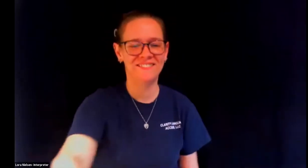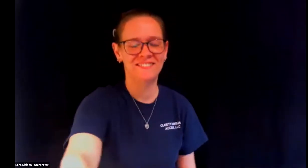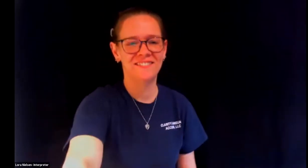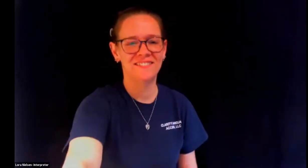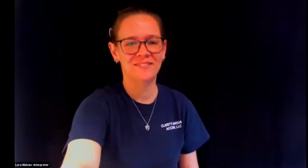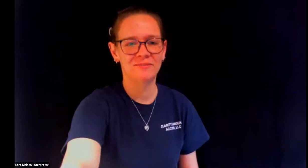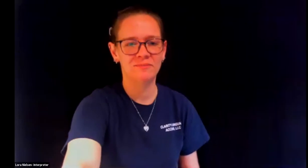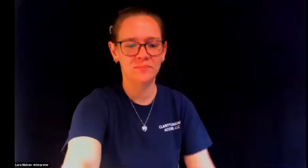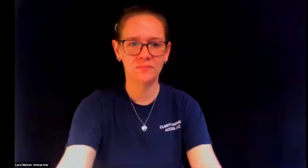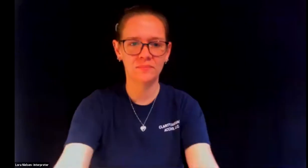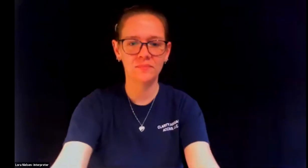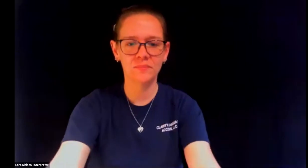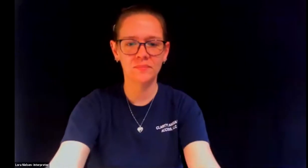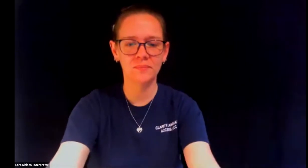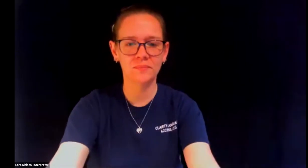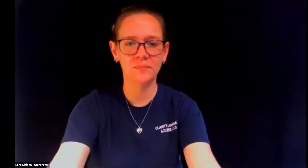Good morning.